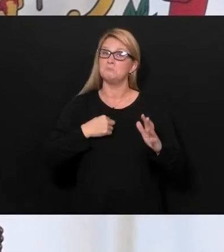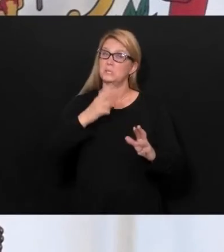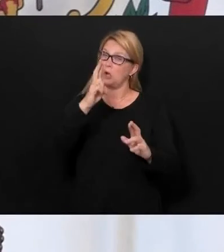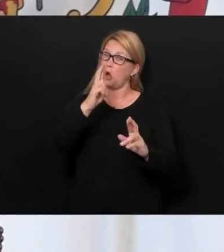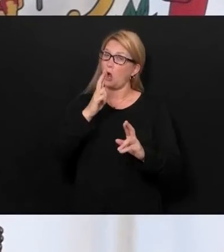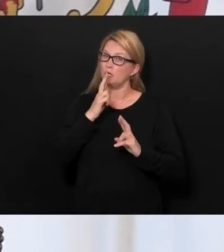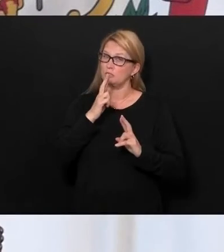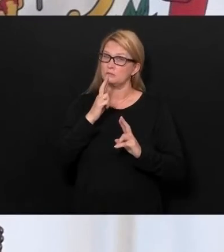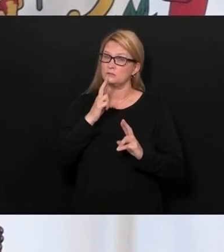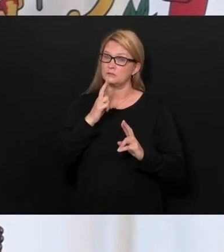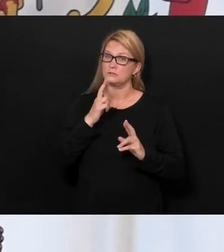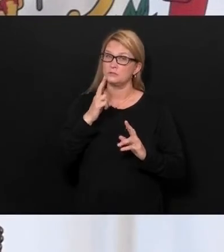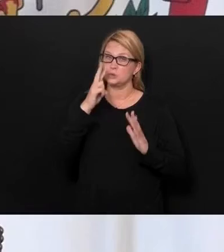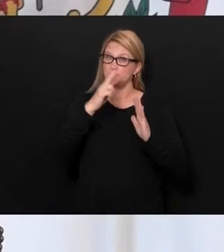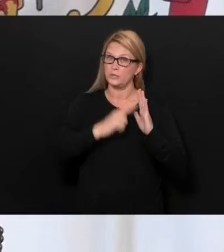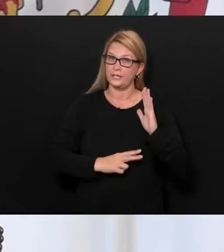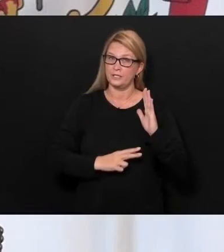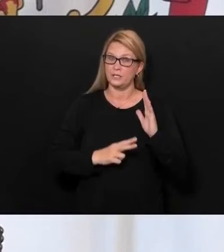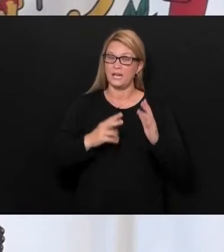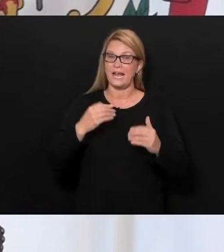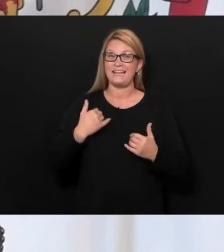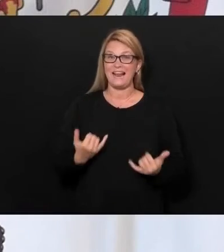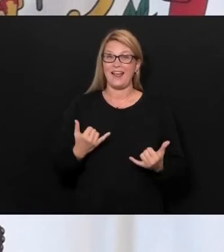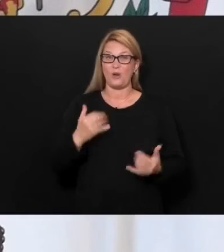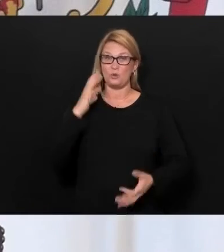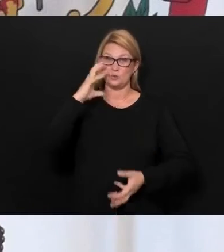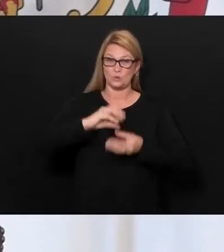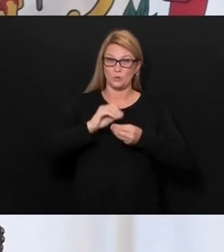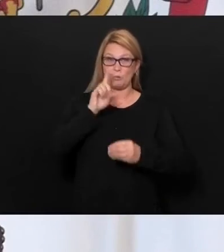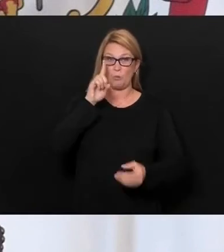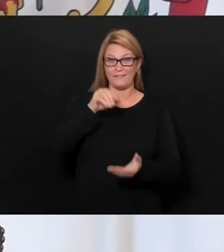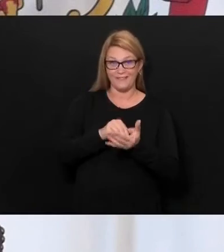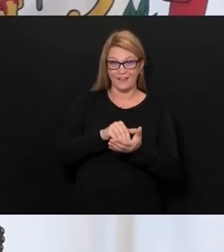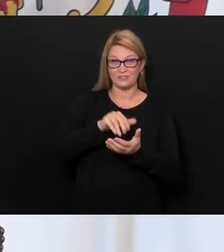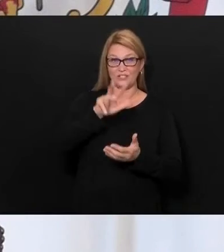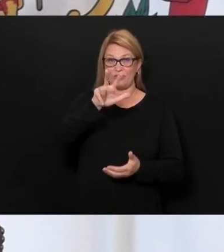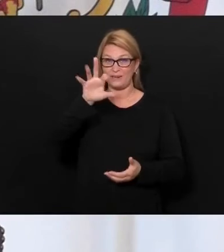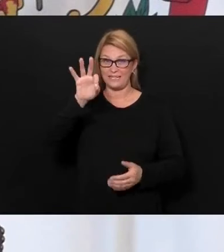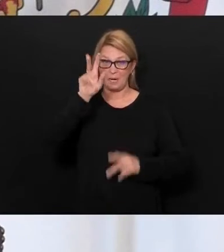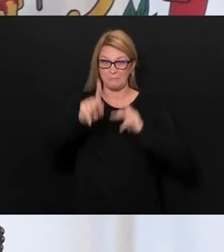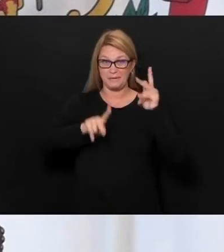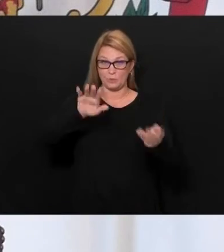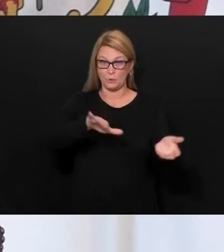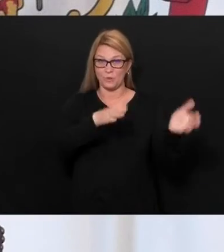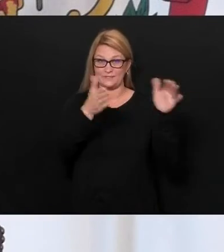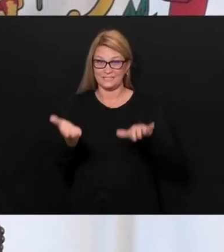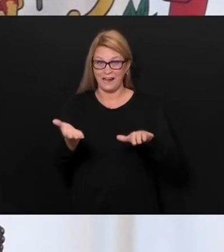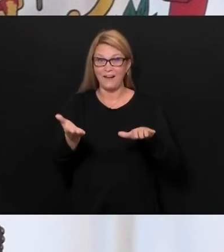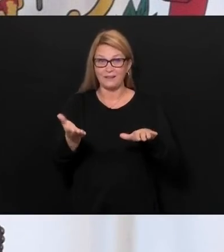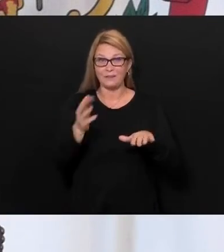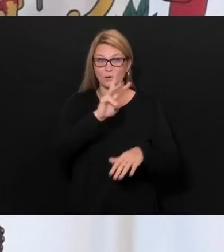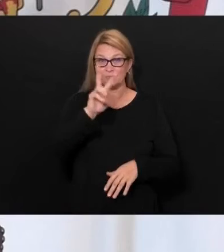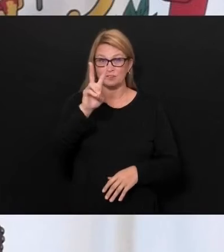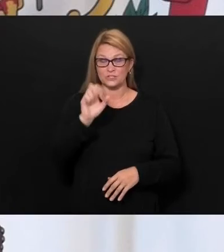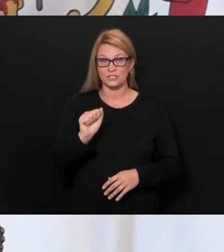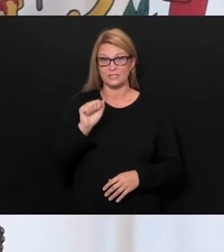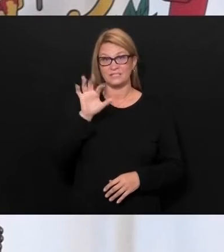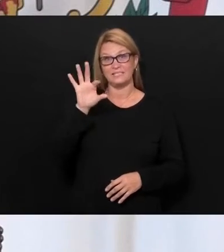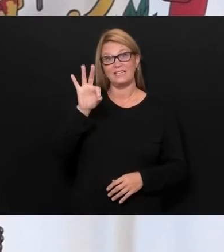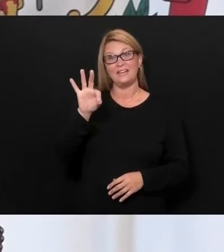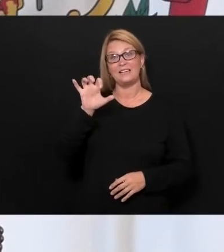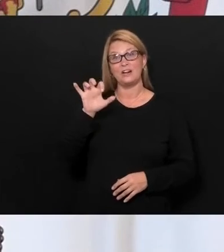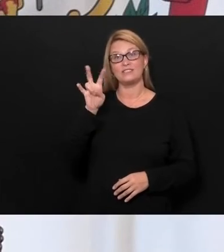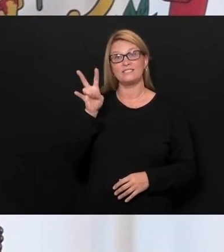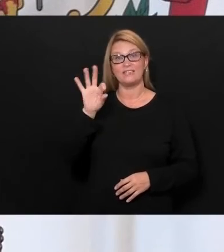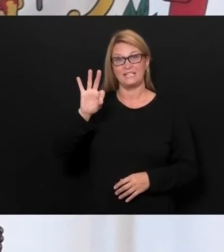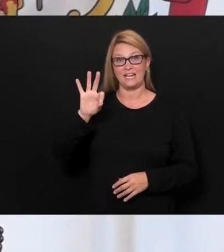them. We now have 1,039 people that have died in West Virginia. The